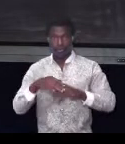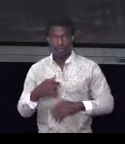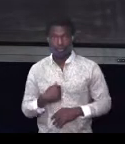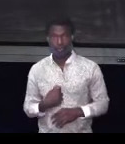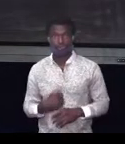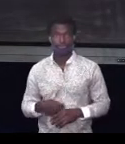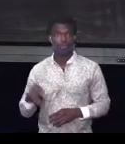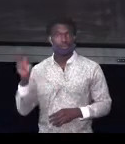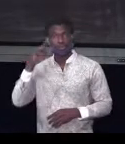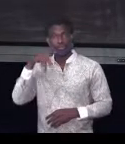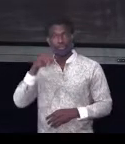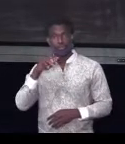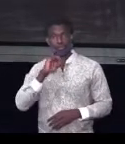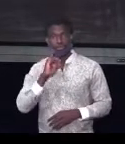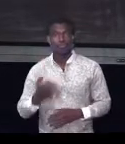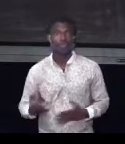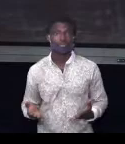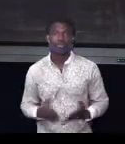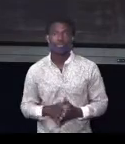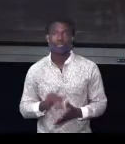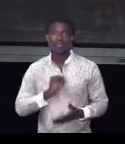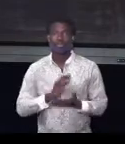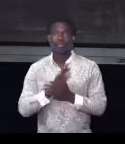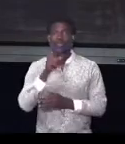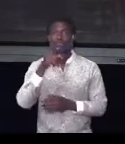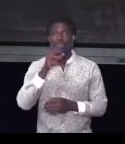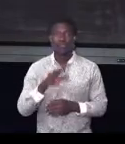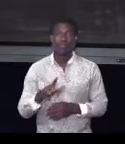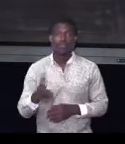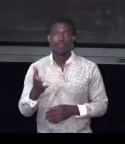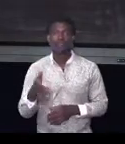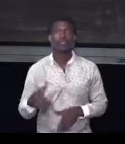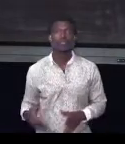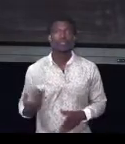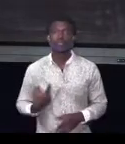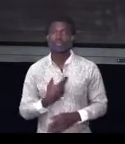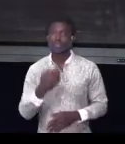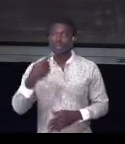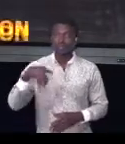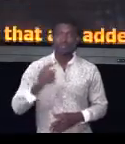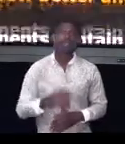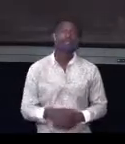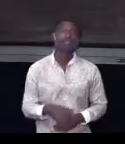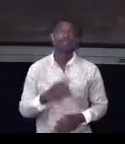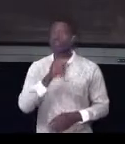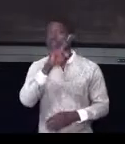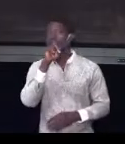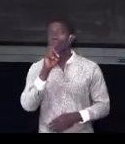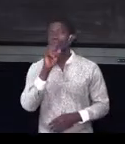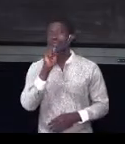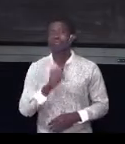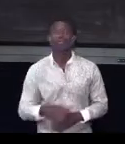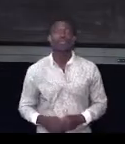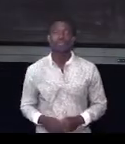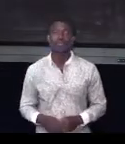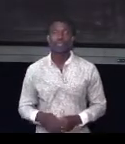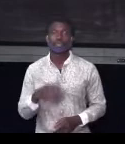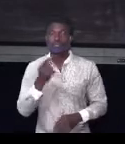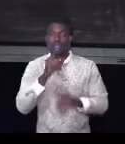Eyes on me. Uncle Popo is here. I believe you are still there. Let's mark the